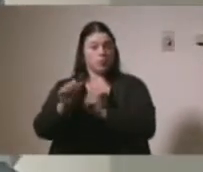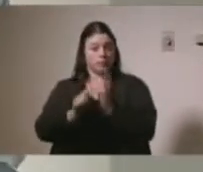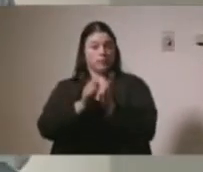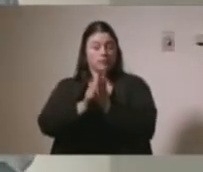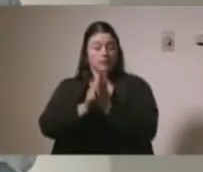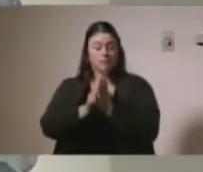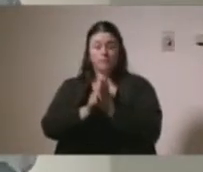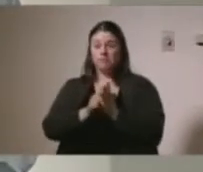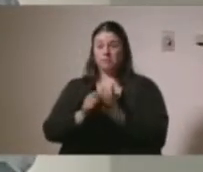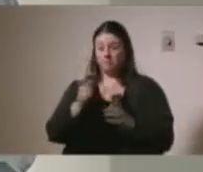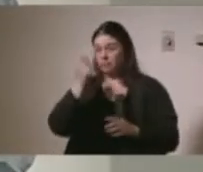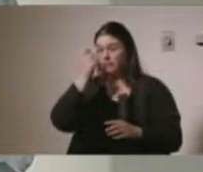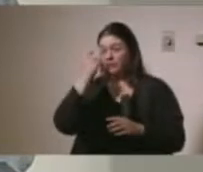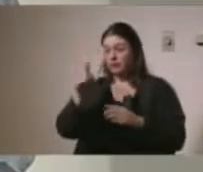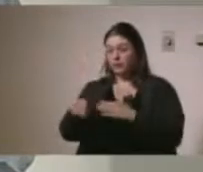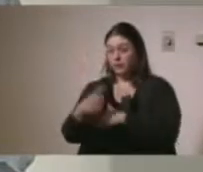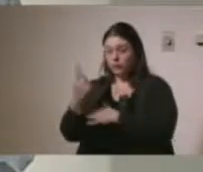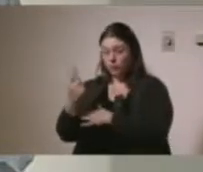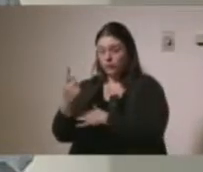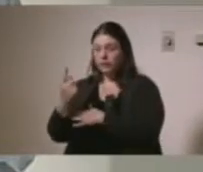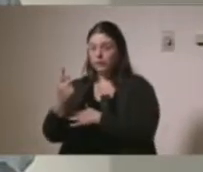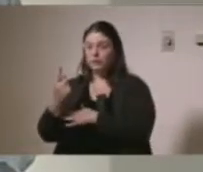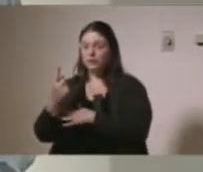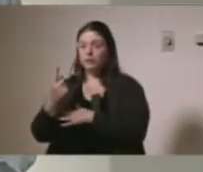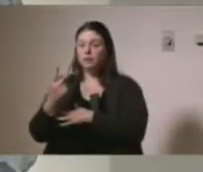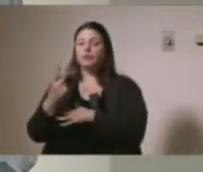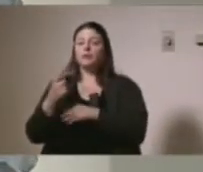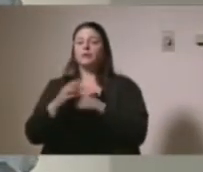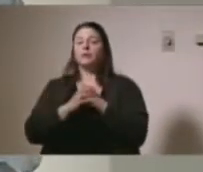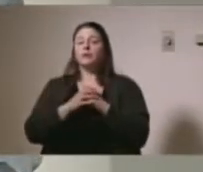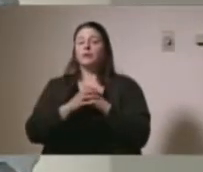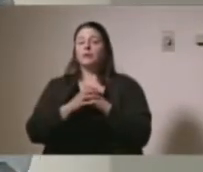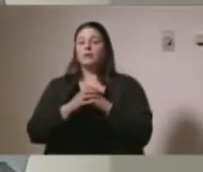Italian Post is the parent company of holdings